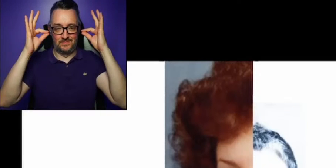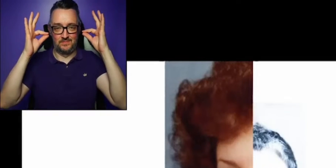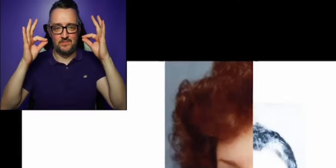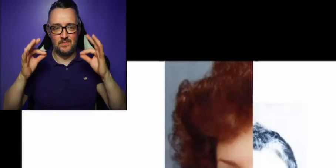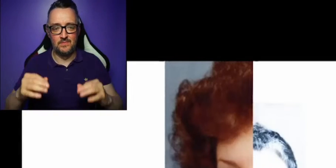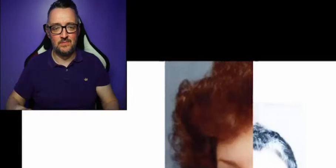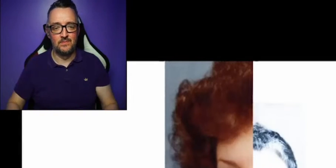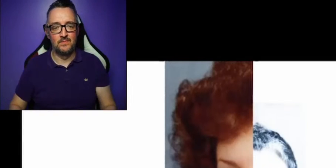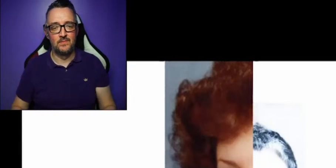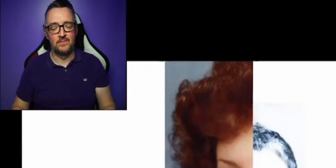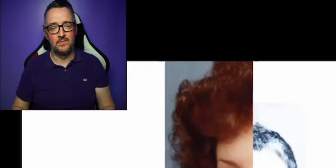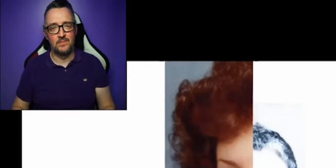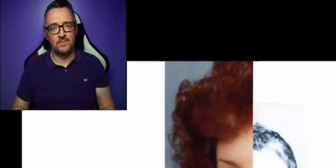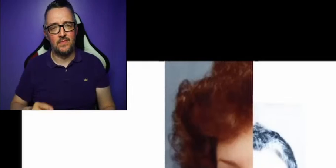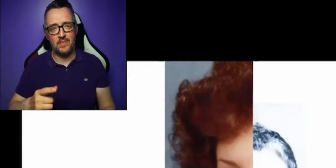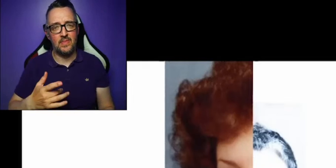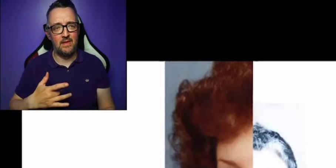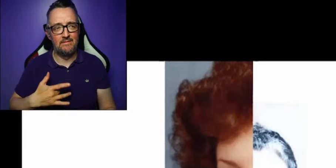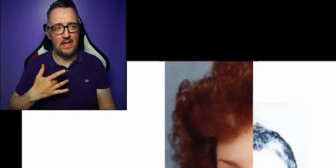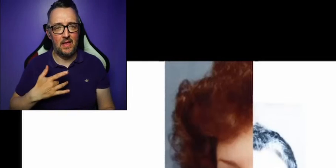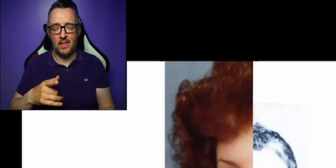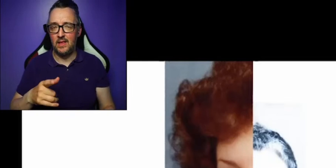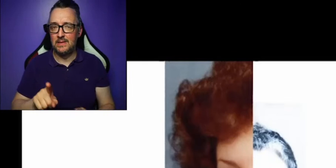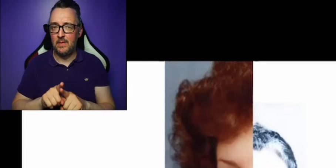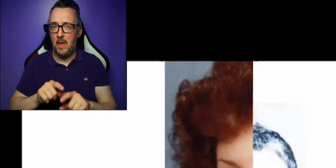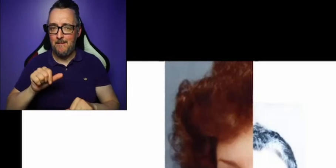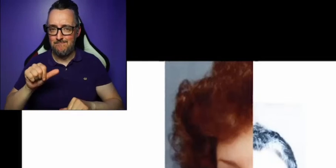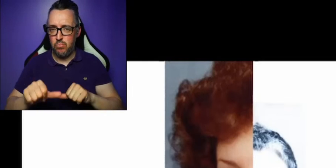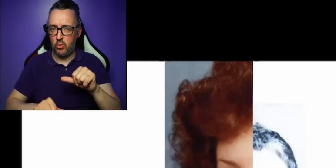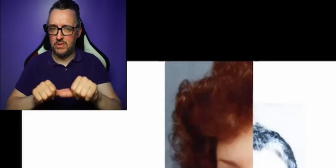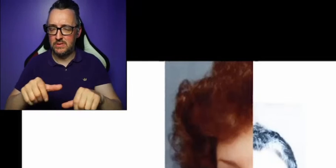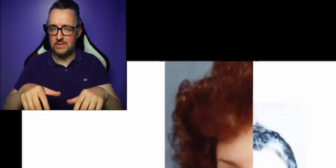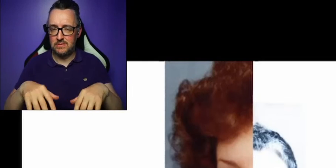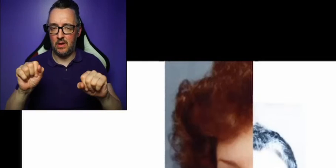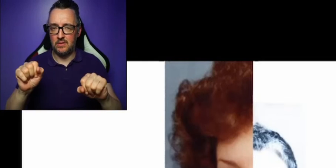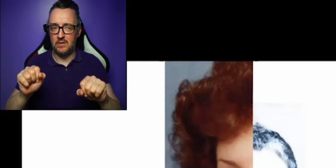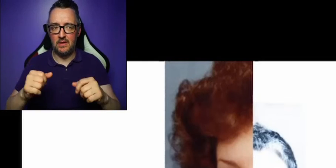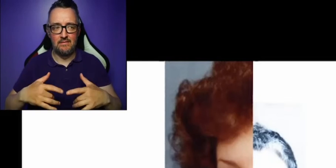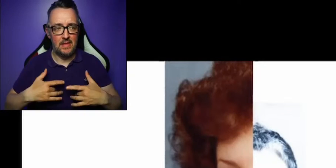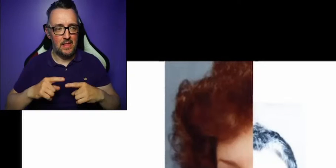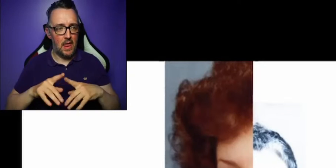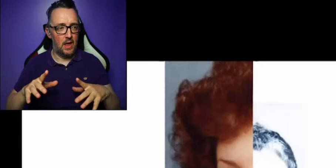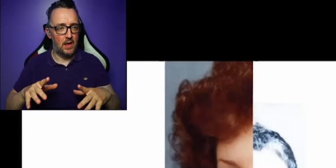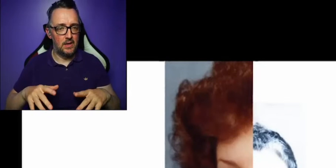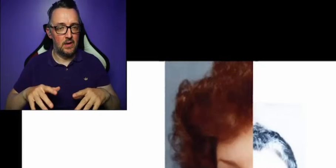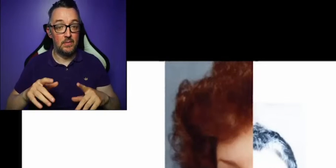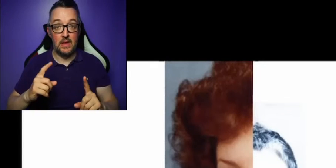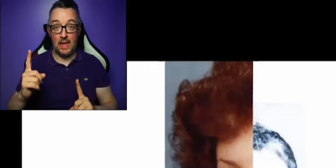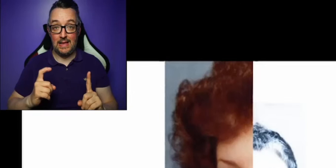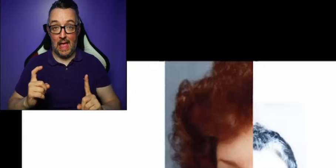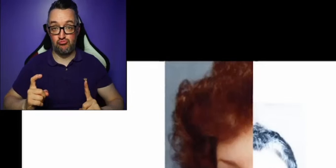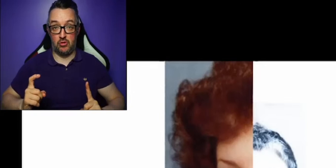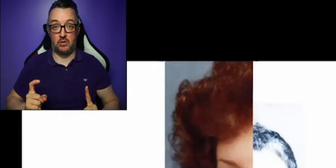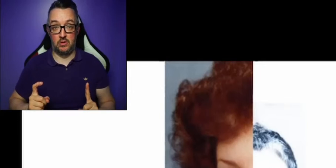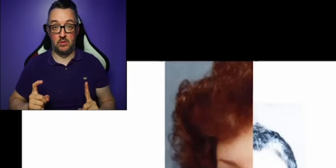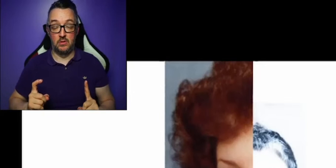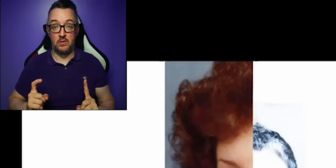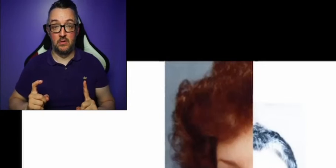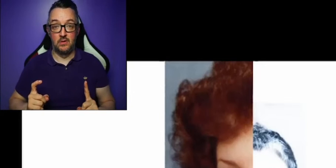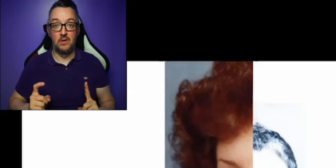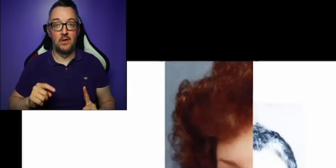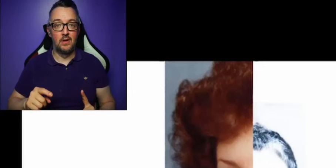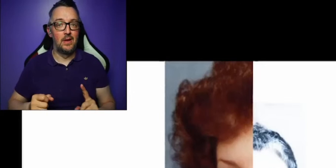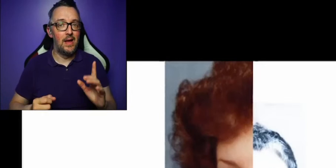but I just, it's kind of like the beginning of the process. This feels to me like the beginning of the process, and having the camera in the picture